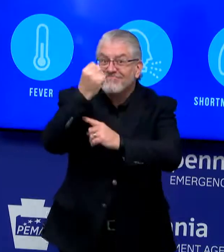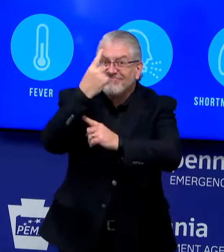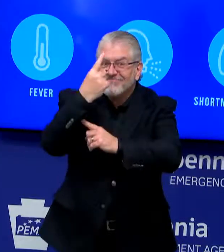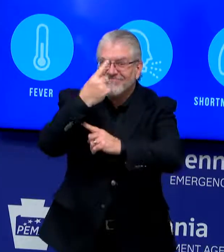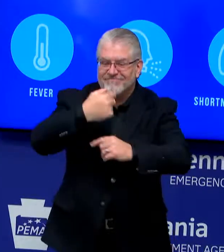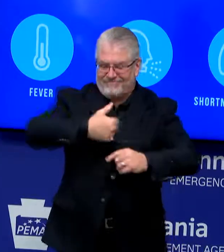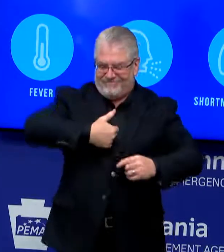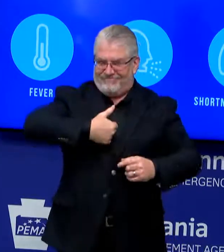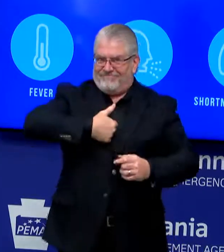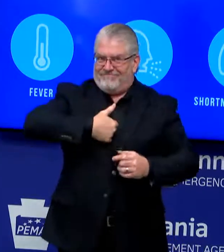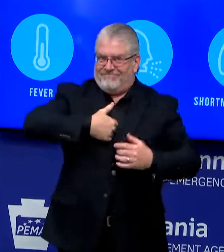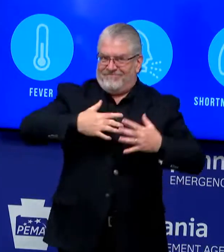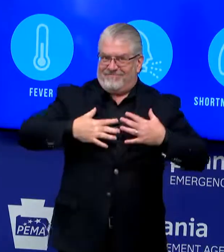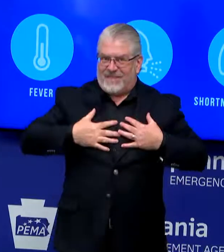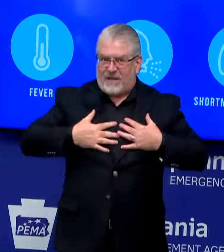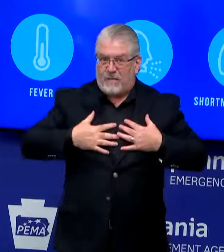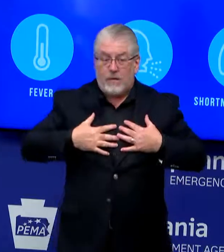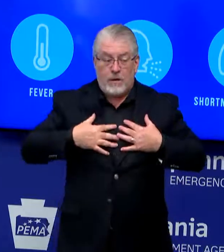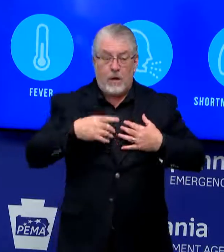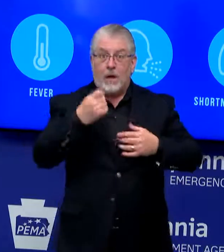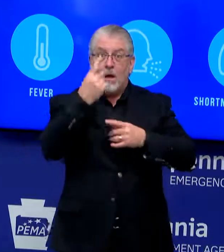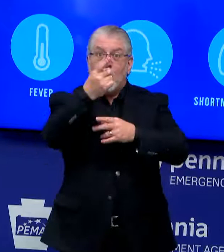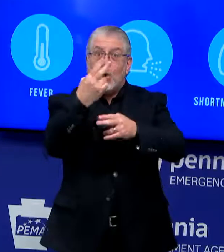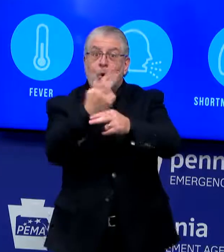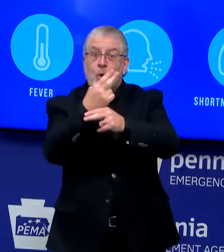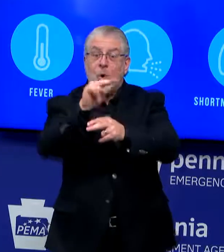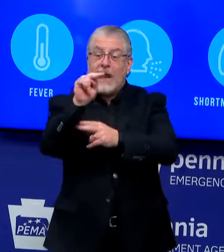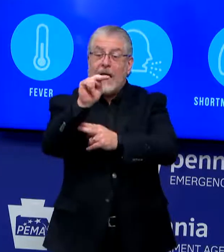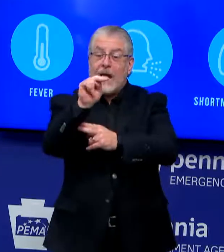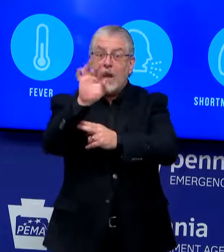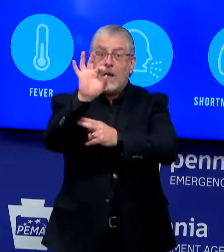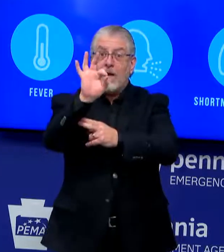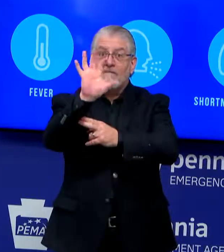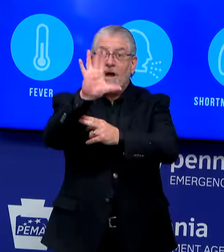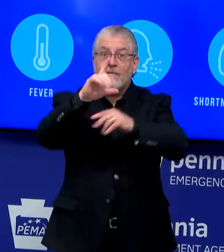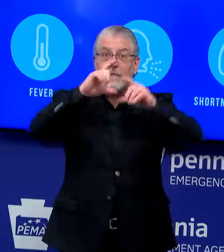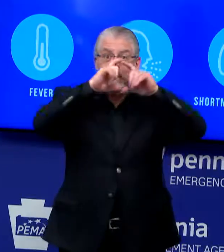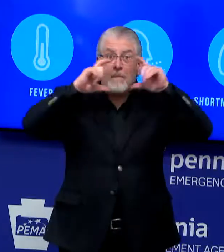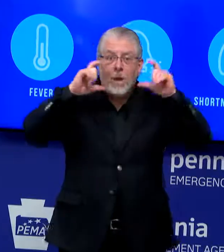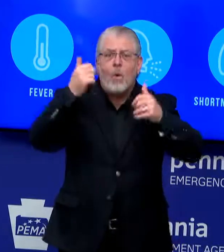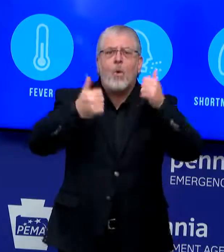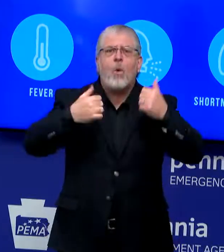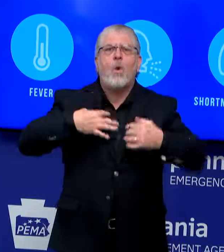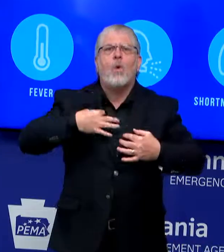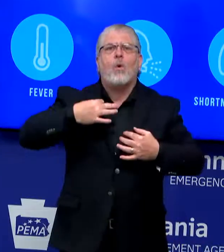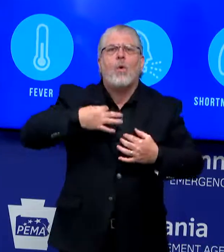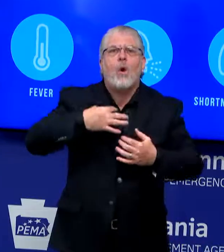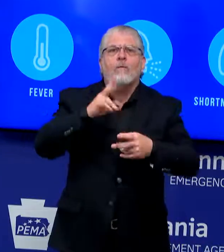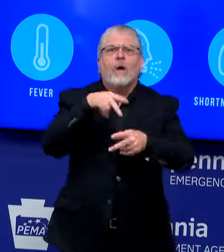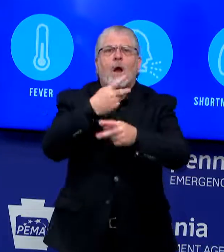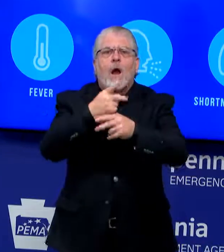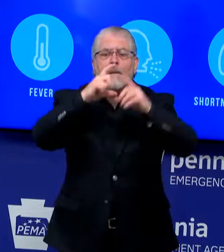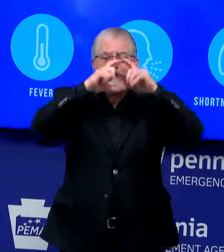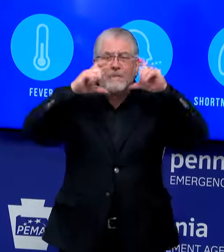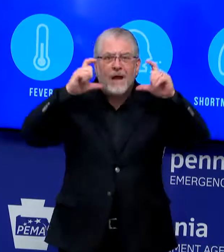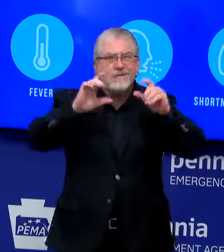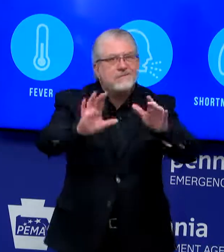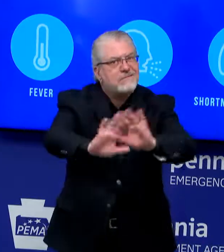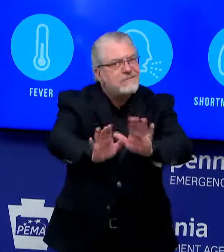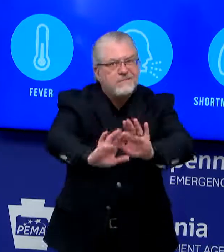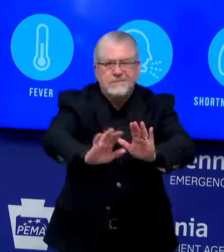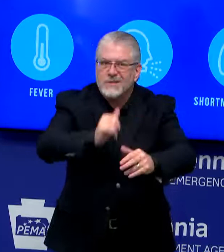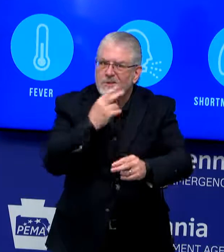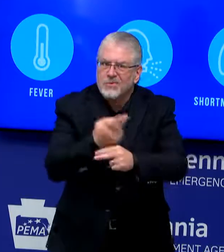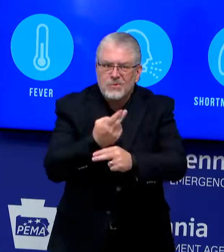mask. We have to save those for our first responders and healthcare personnel that are on the front